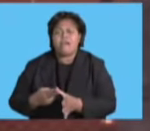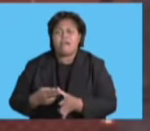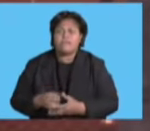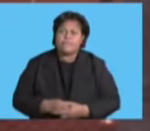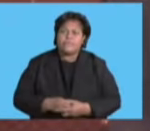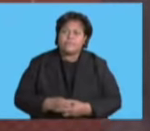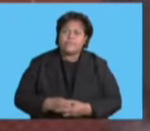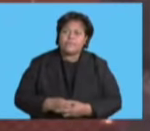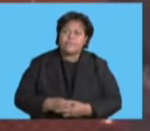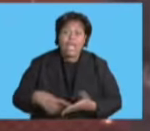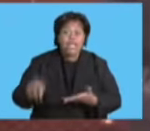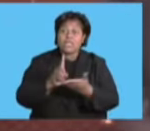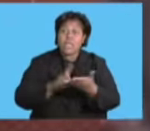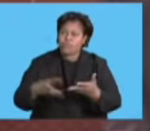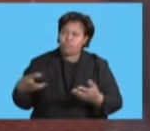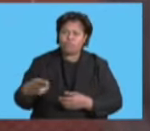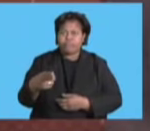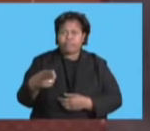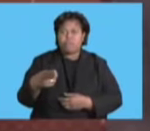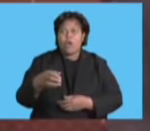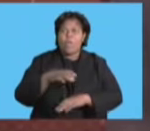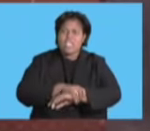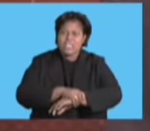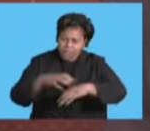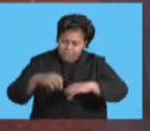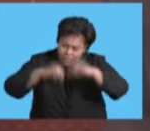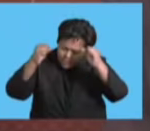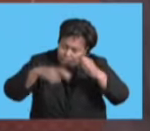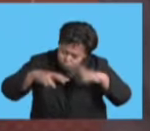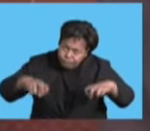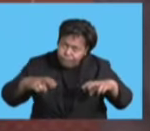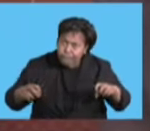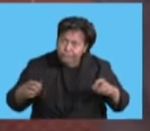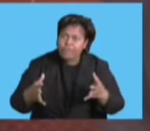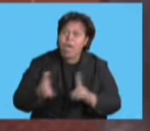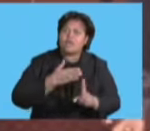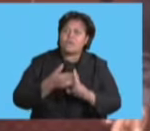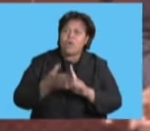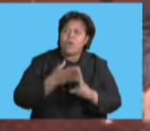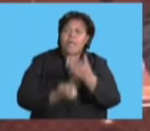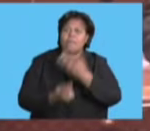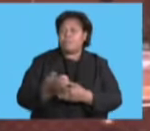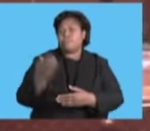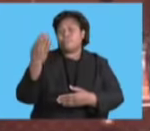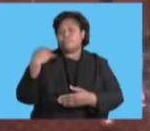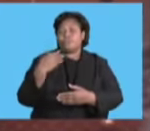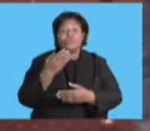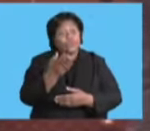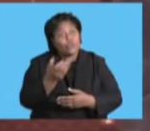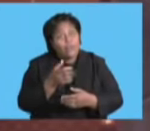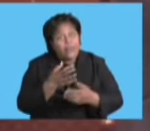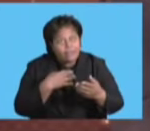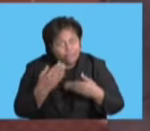Designed to put an end to police investigations into the assault, contrary to what you have stated in your reply to our concerns,